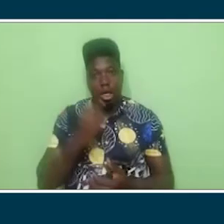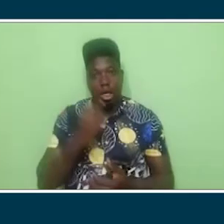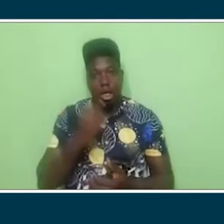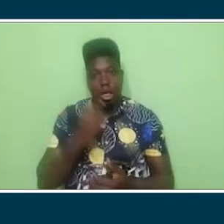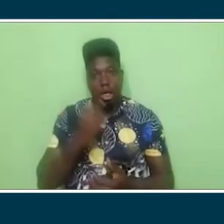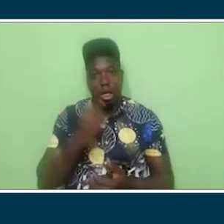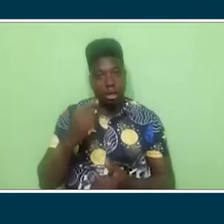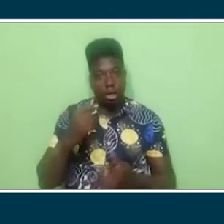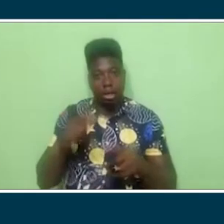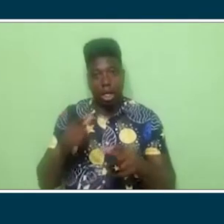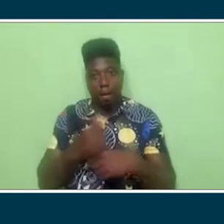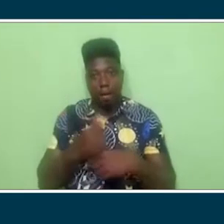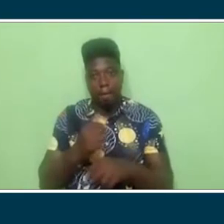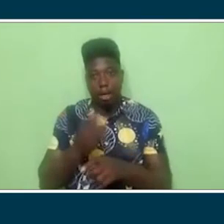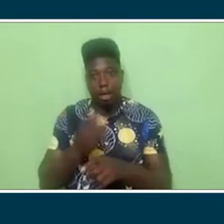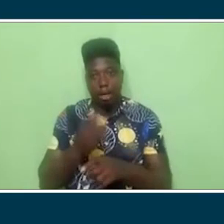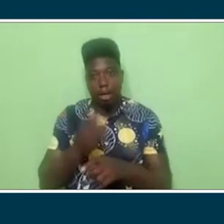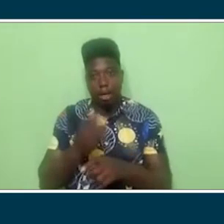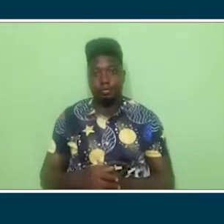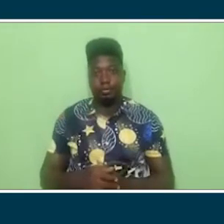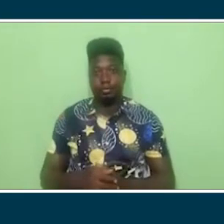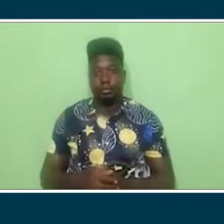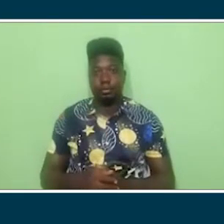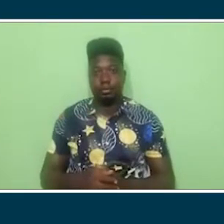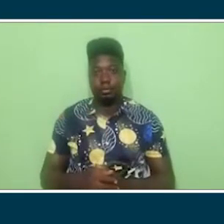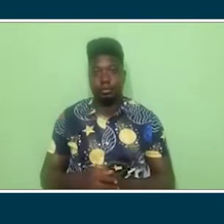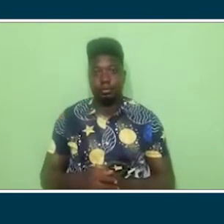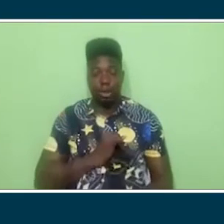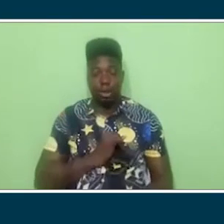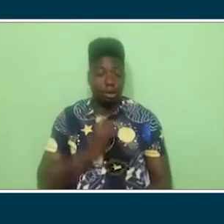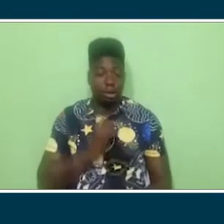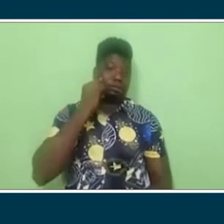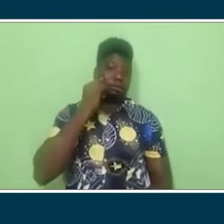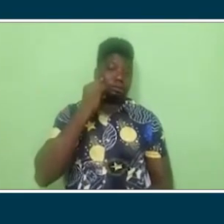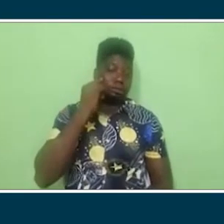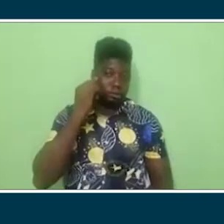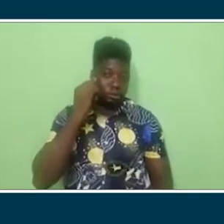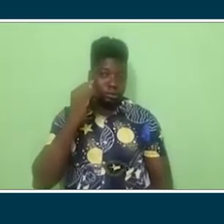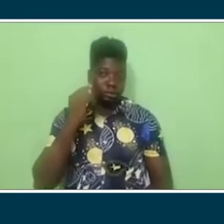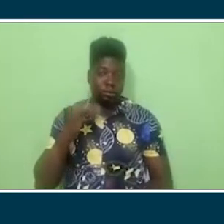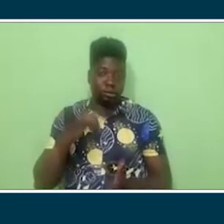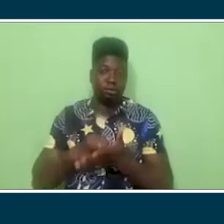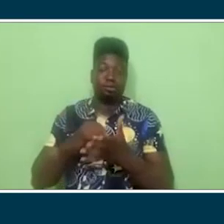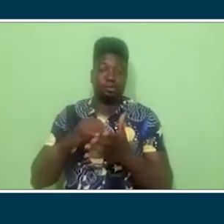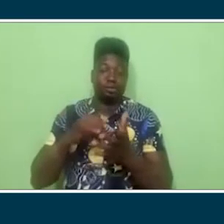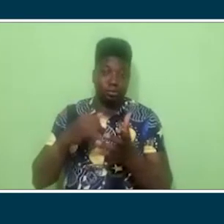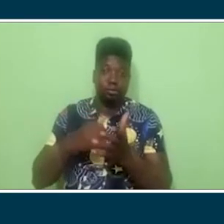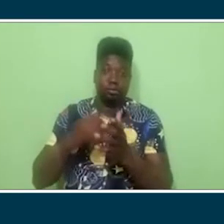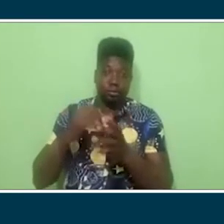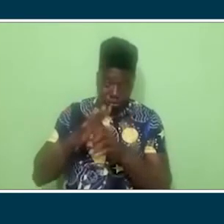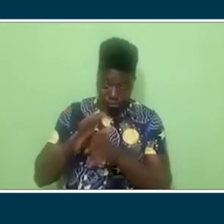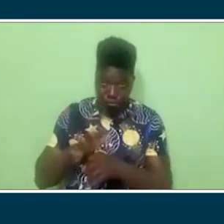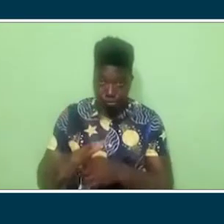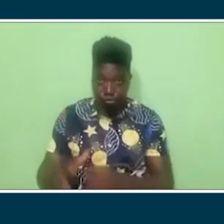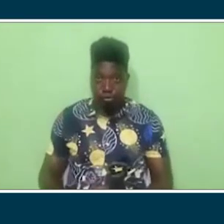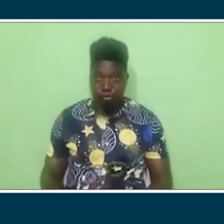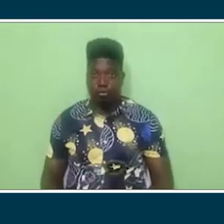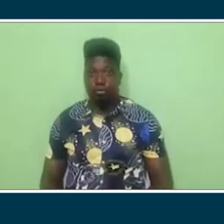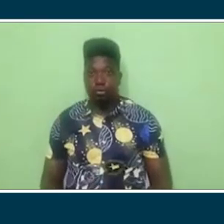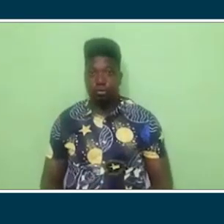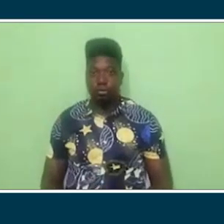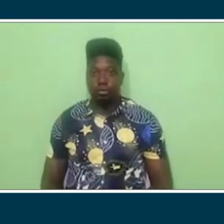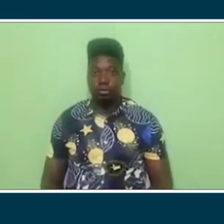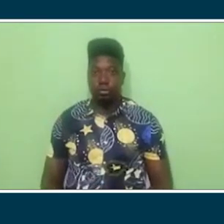anything unconfirmed reports. So I heard that somebody did something, that's enough. So that's step 1. The second one is